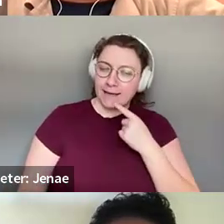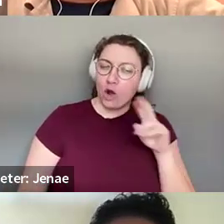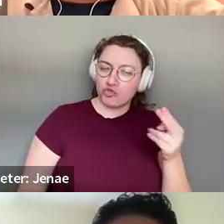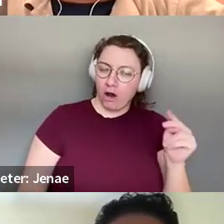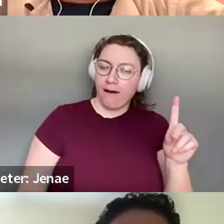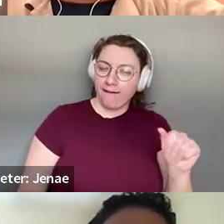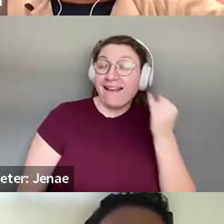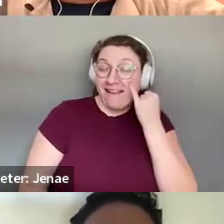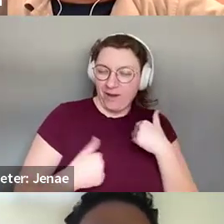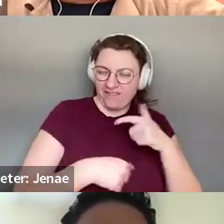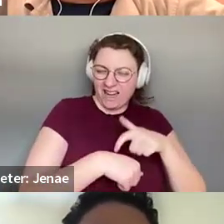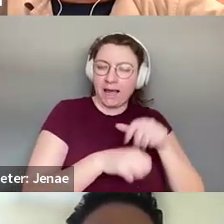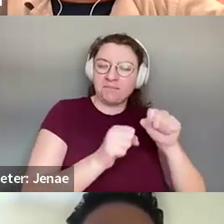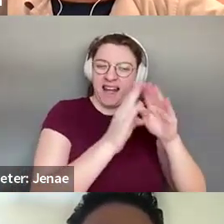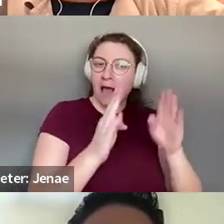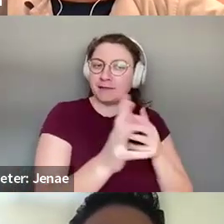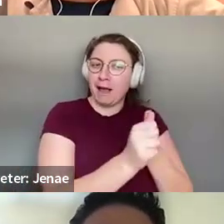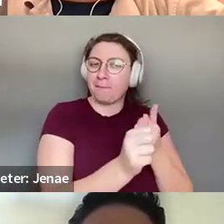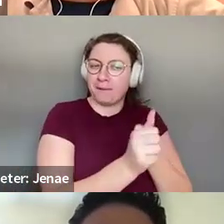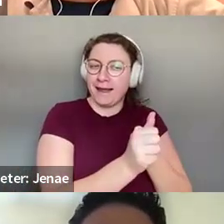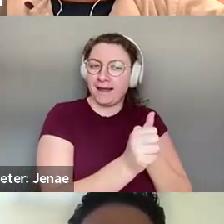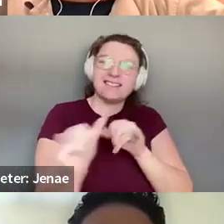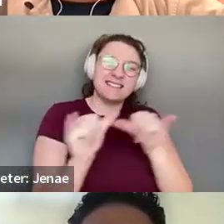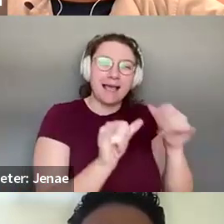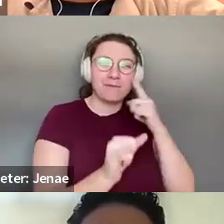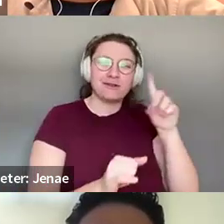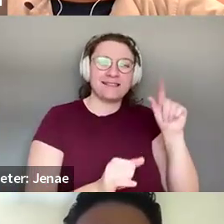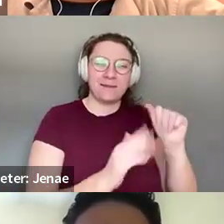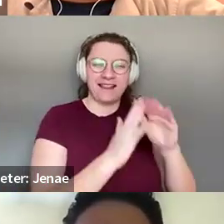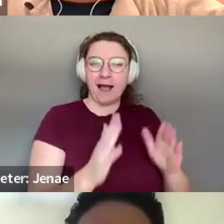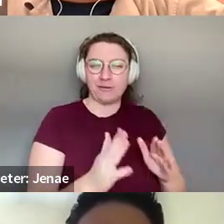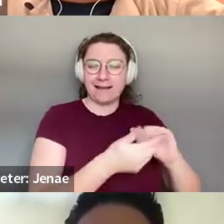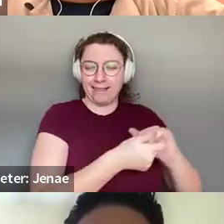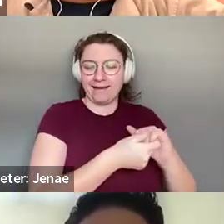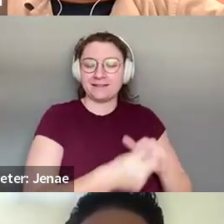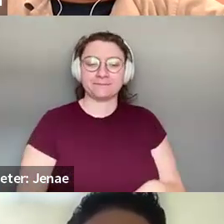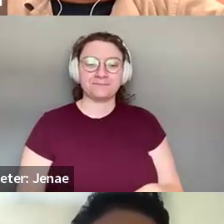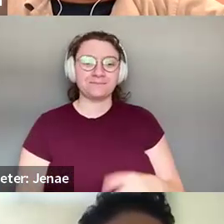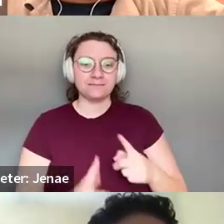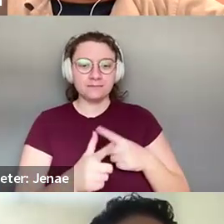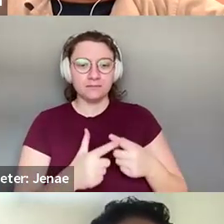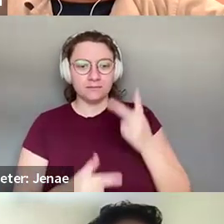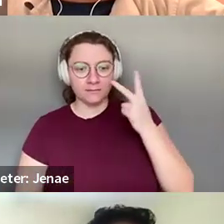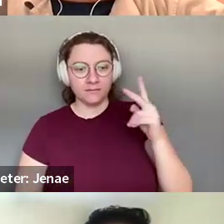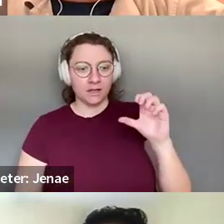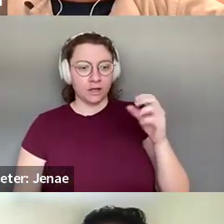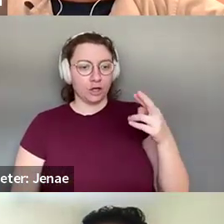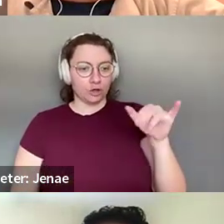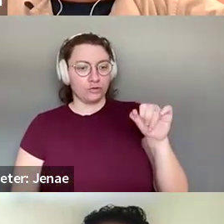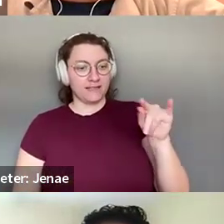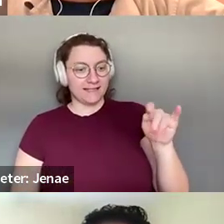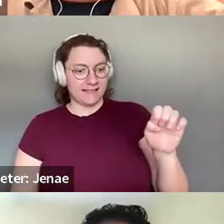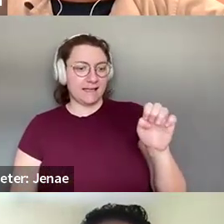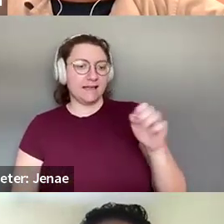maybe we'll do that housing update that we did for the Disability Housing Alliance for folks. And then we've got Christy on from